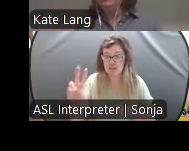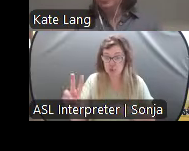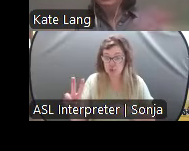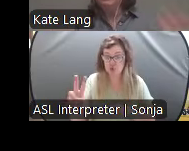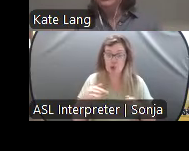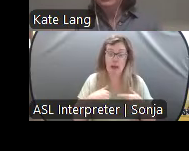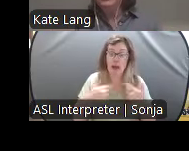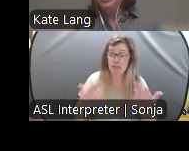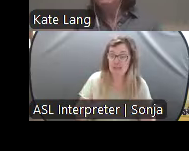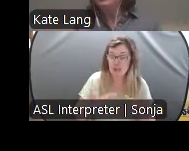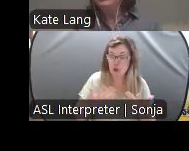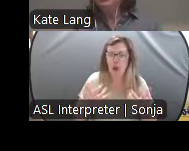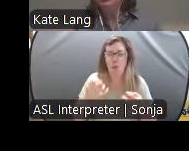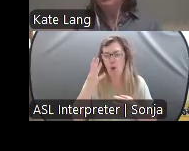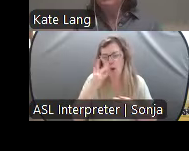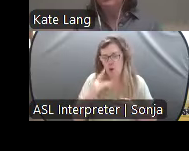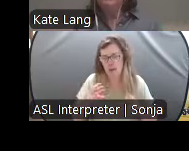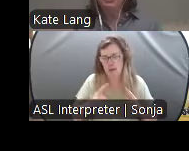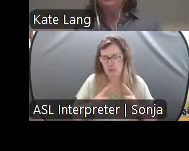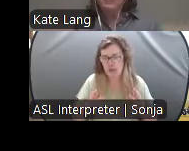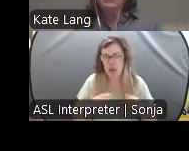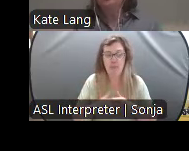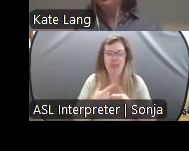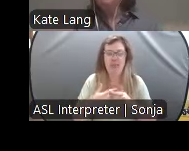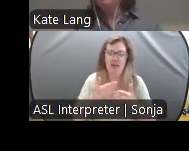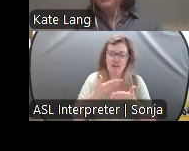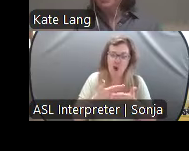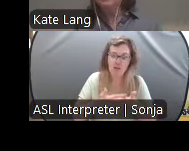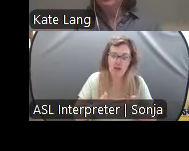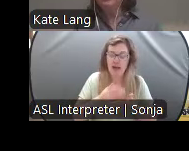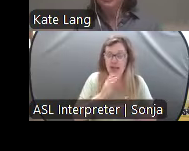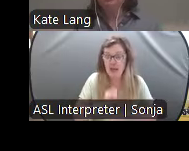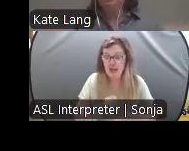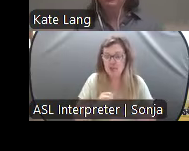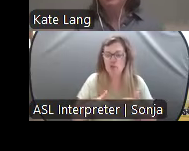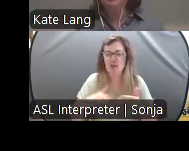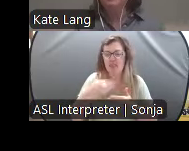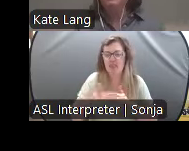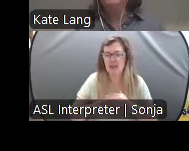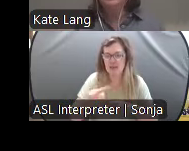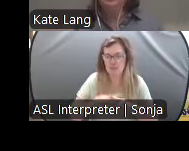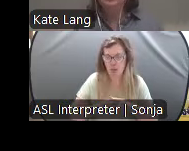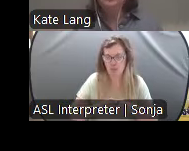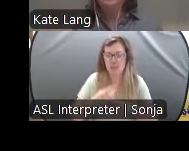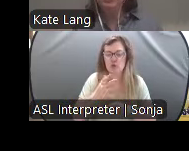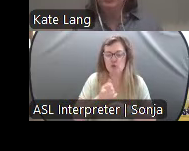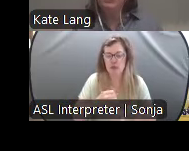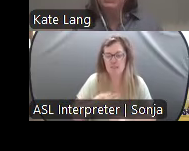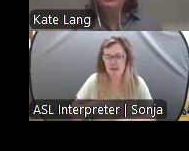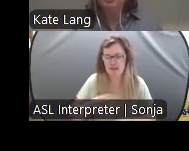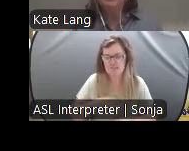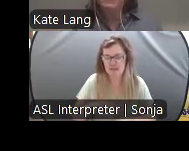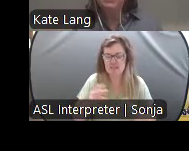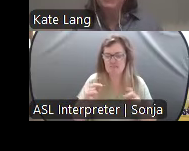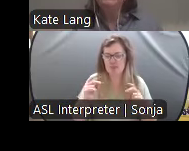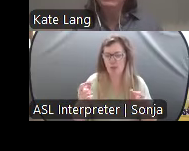want my early retirement. I'm 62, they verify your age. The next month, you're getting your early retirement benefits. So it can be a very quick way